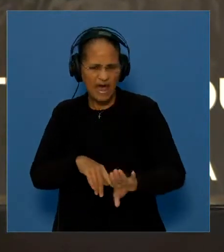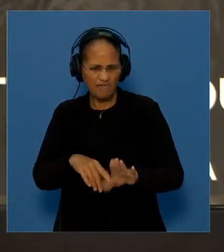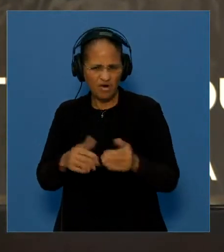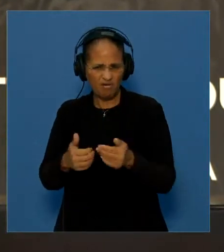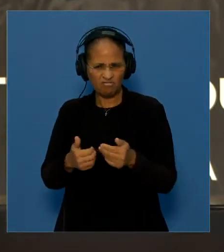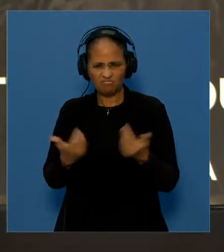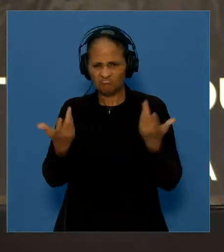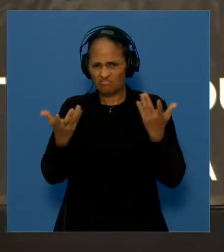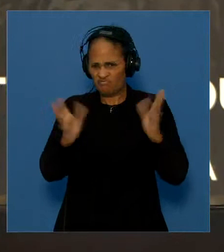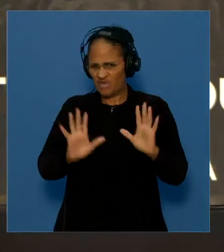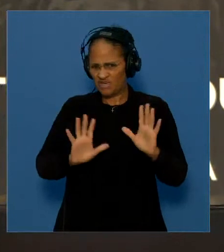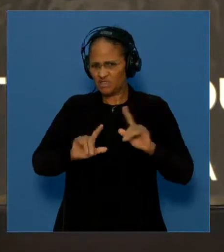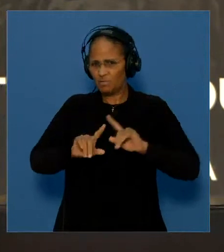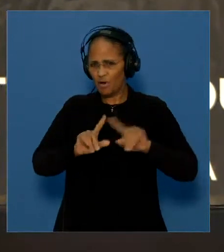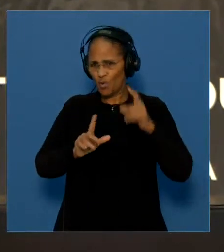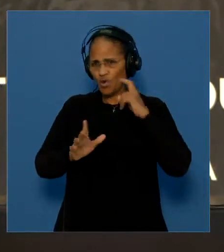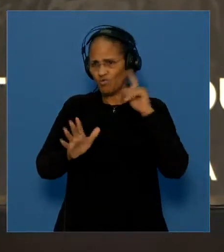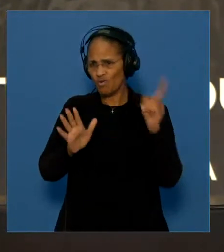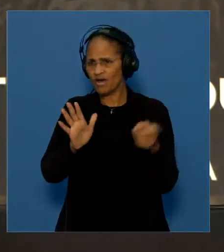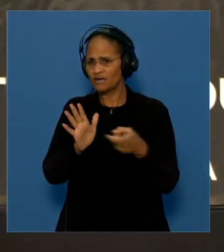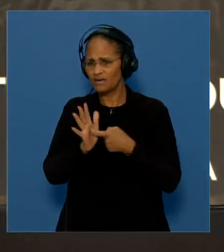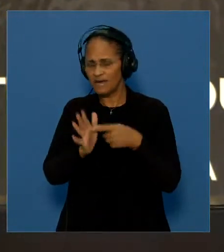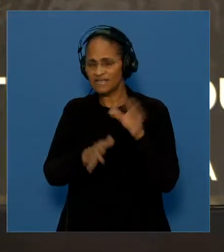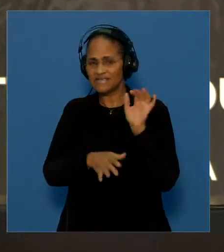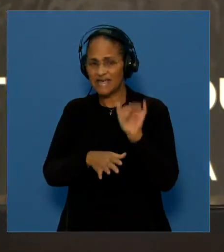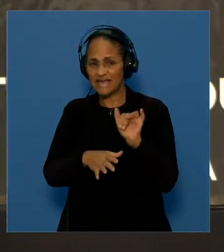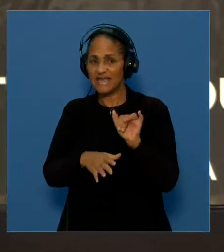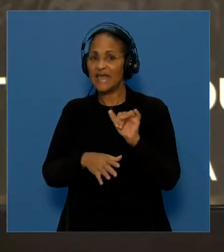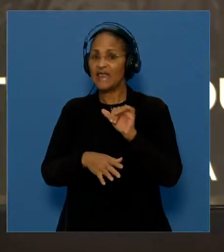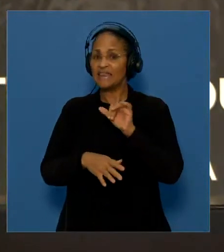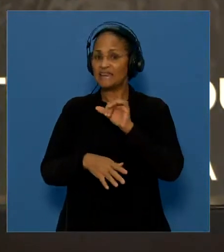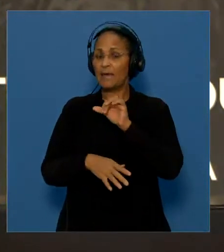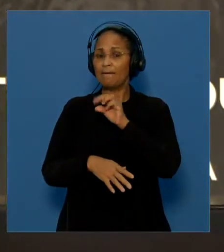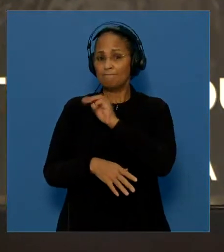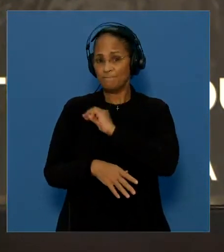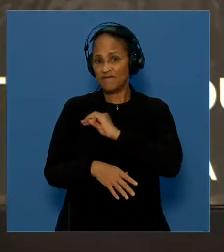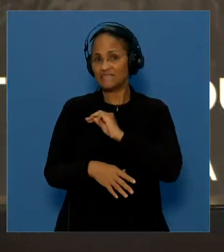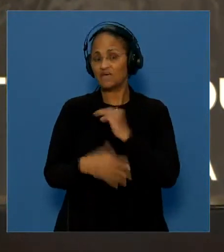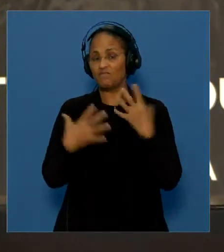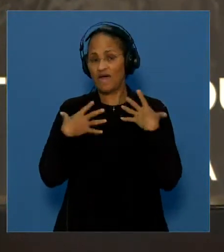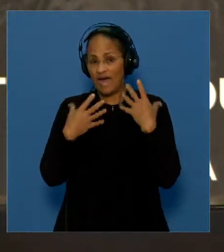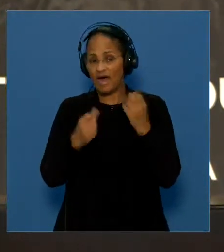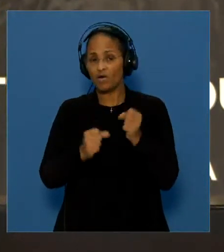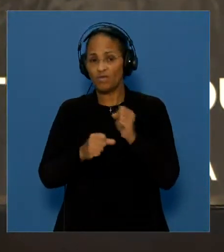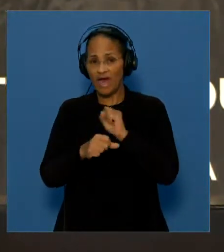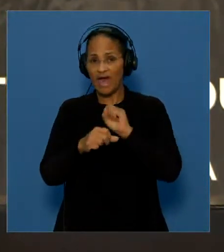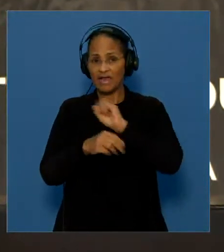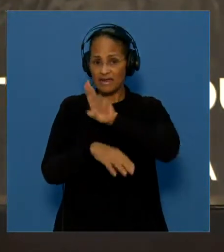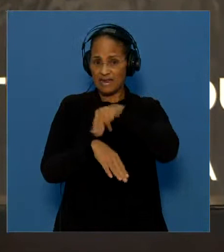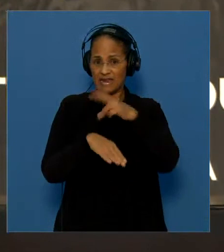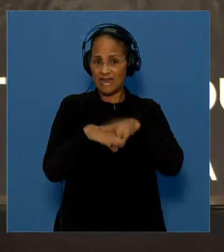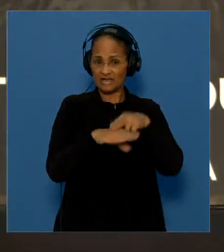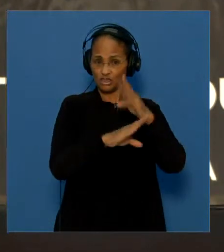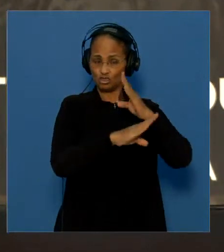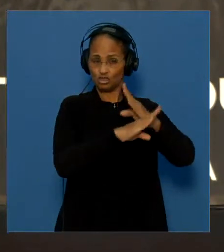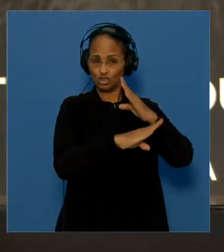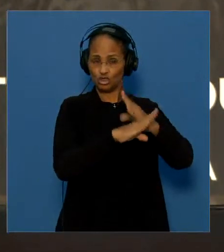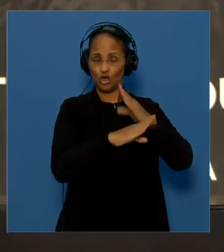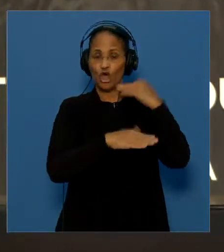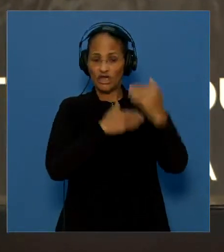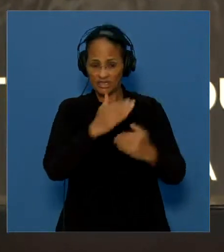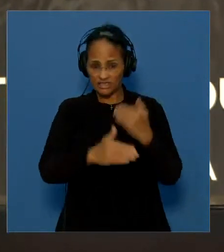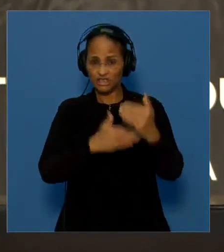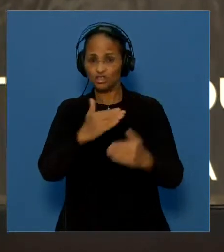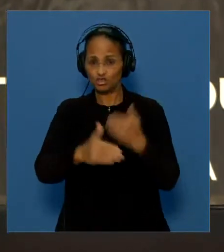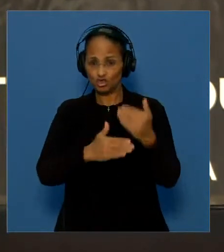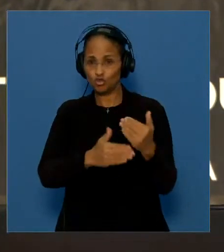I think that we recognize the reasons why the Minister of Health, myself, and continued to make sure the Minister of National Security and others have continued to go